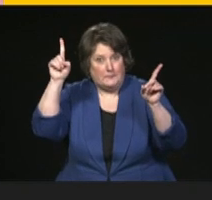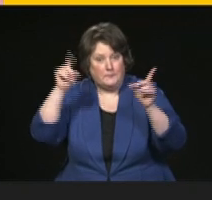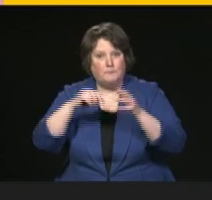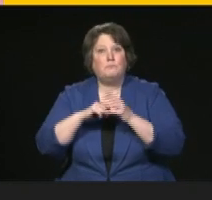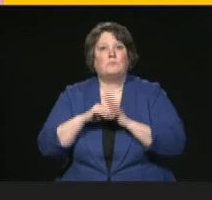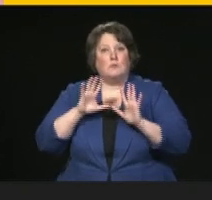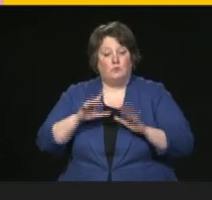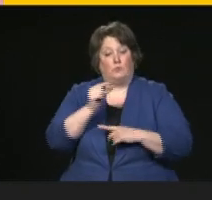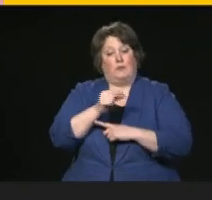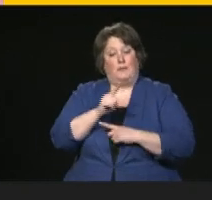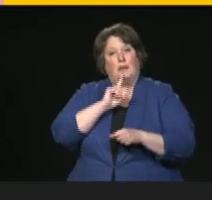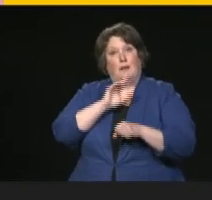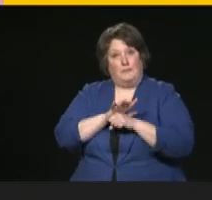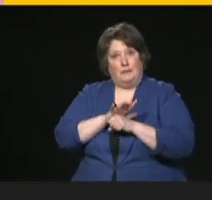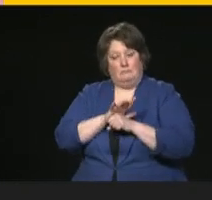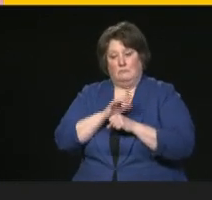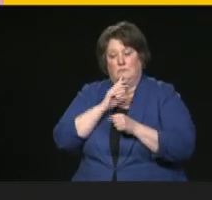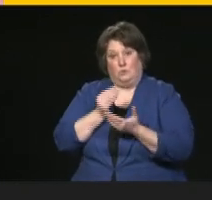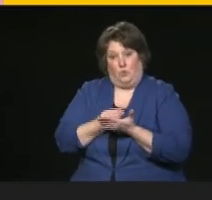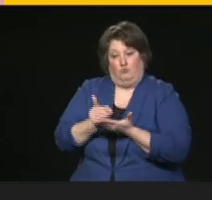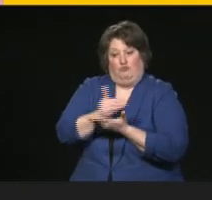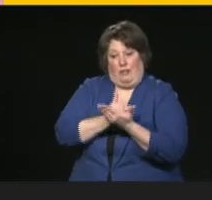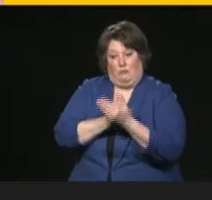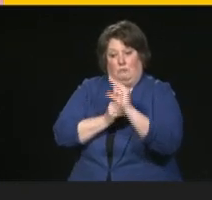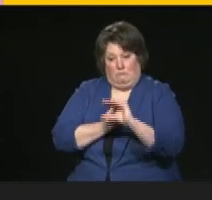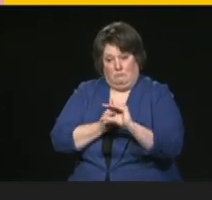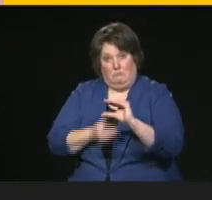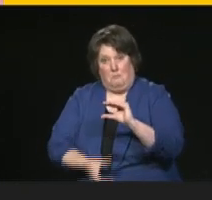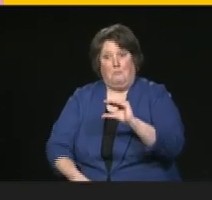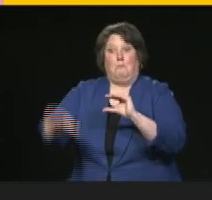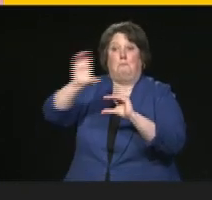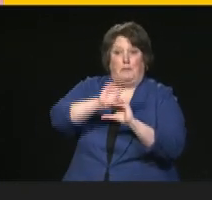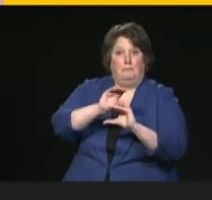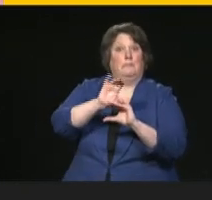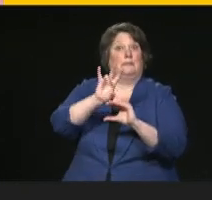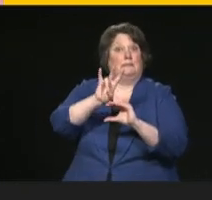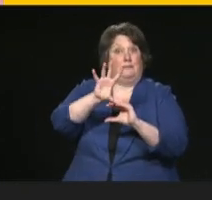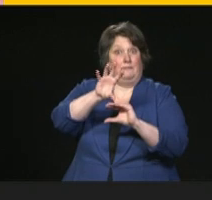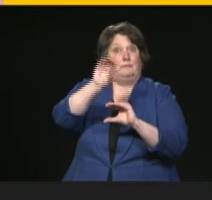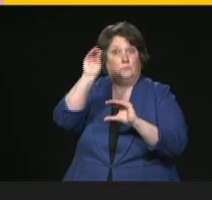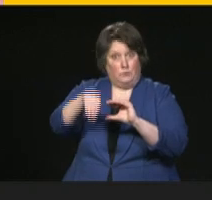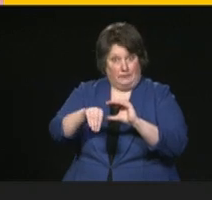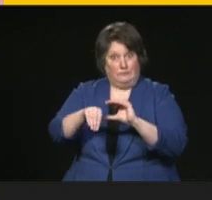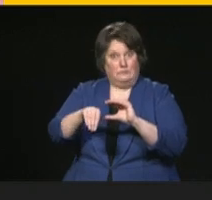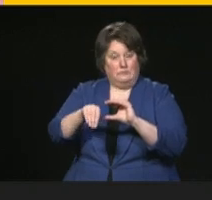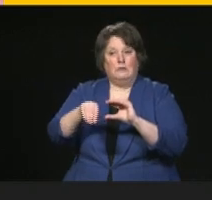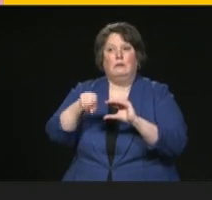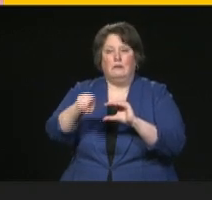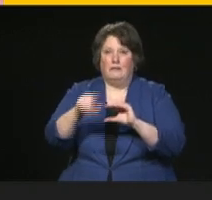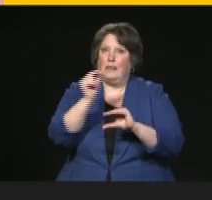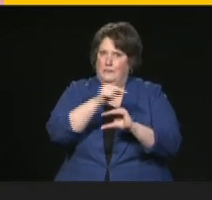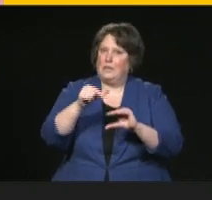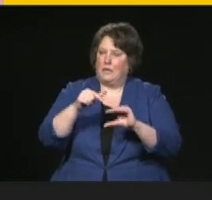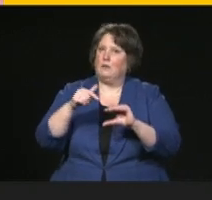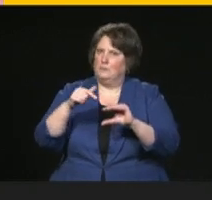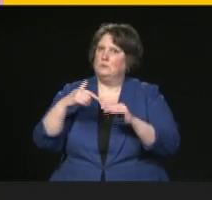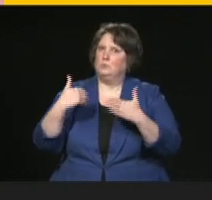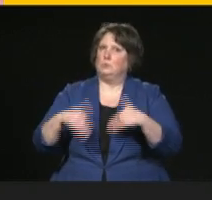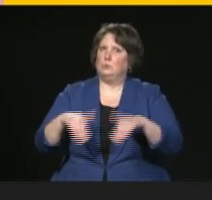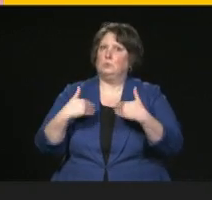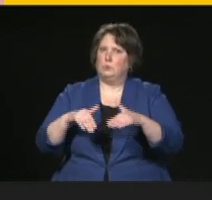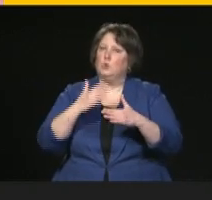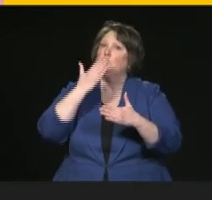subsidy, the government is taking a major step to help small